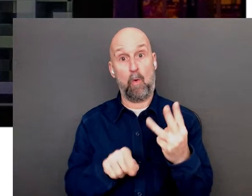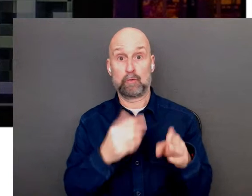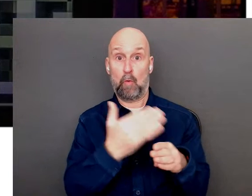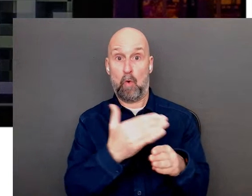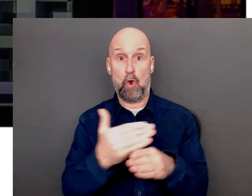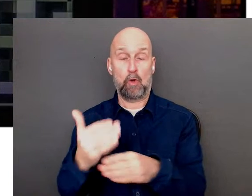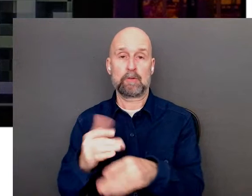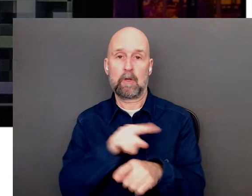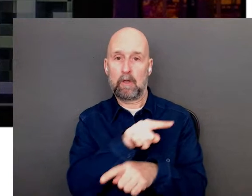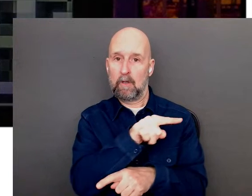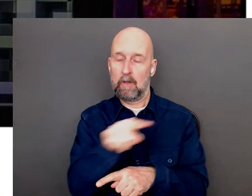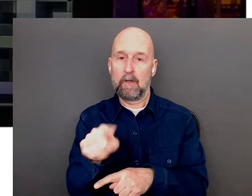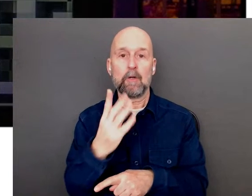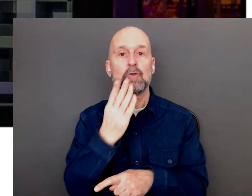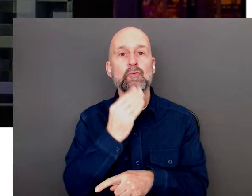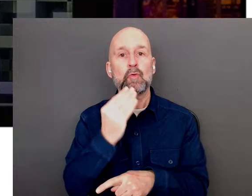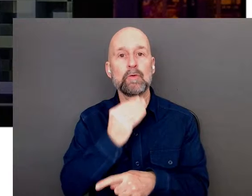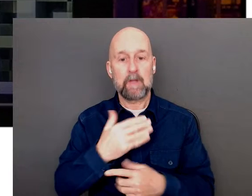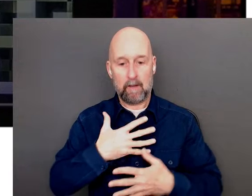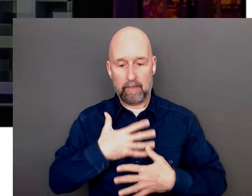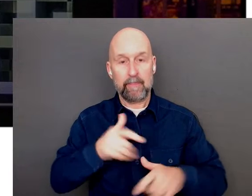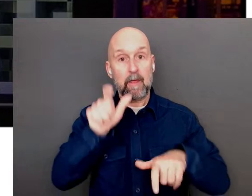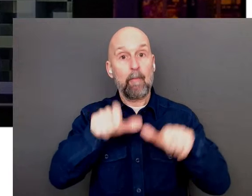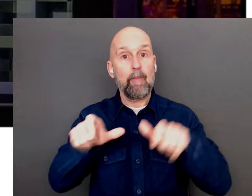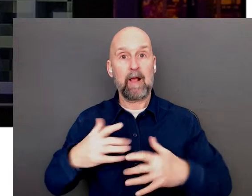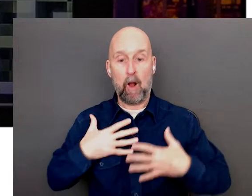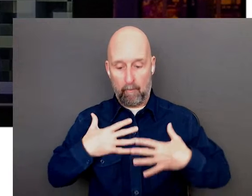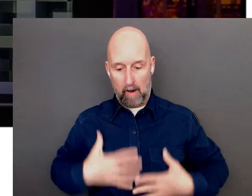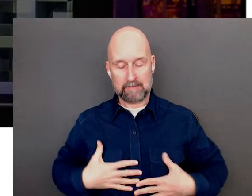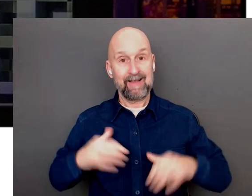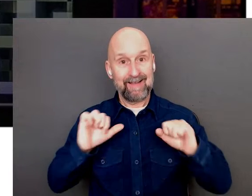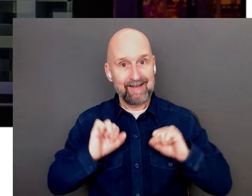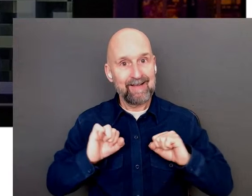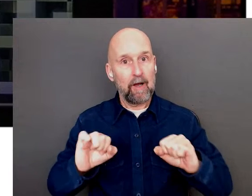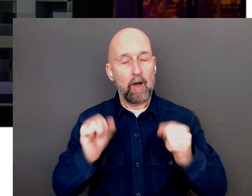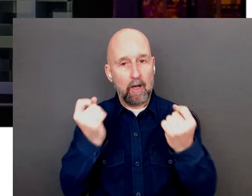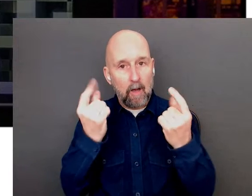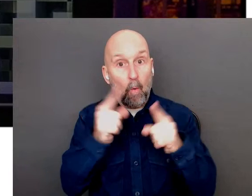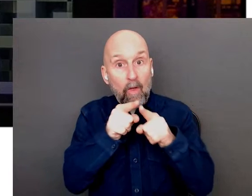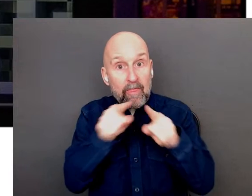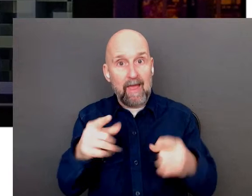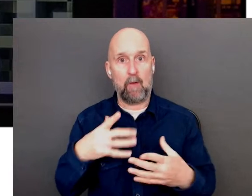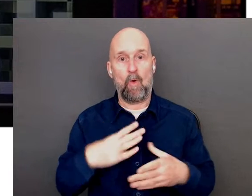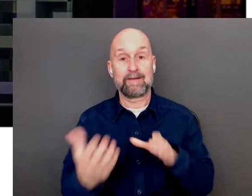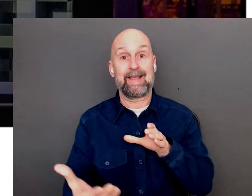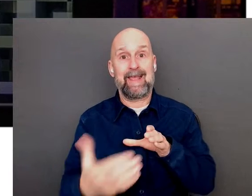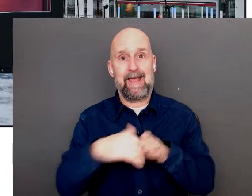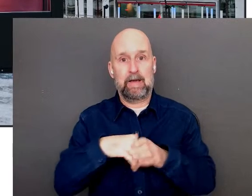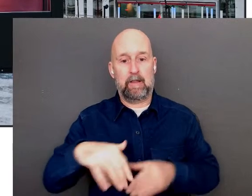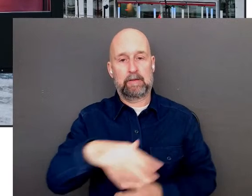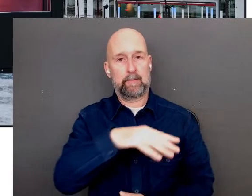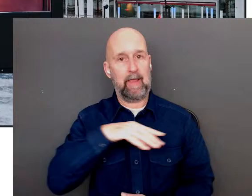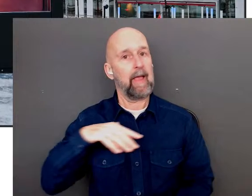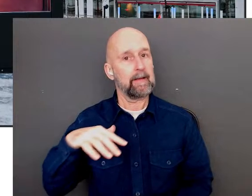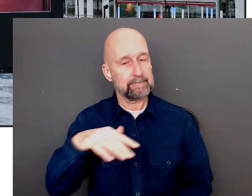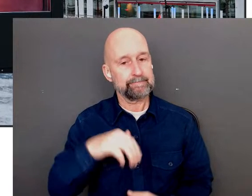of the body of the public and try to understand what they want to do inside of the space. And